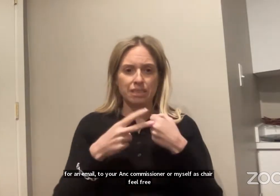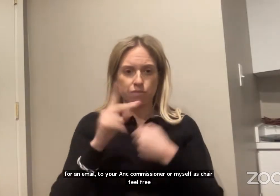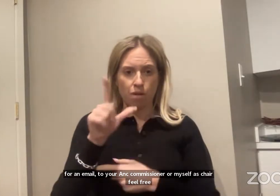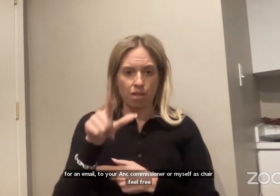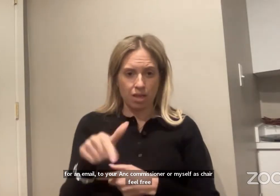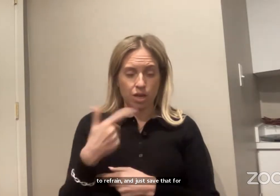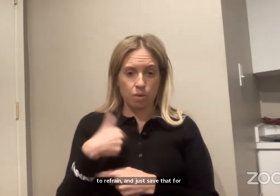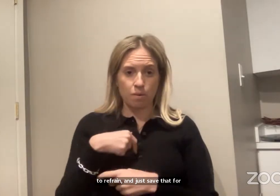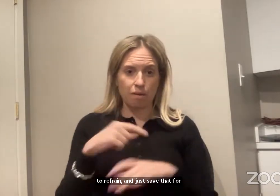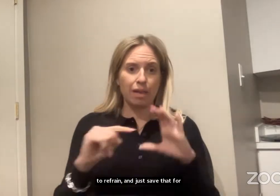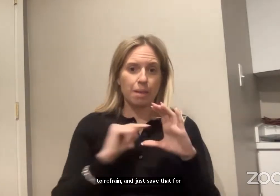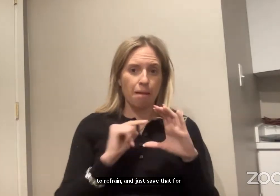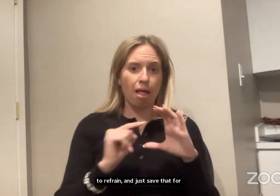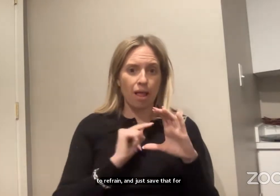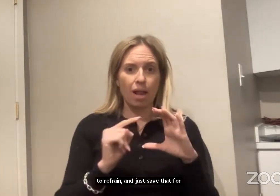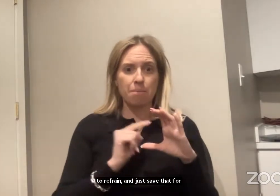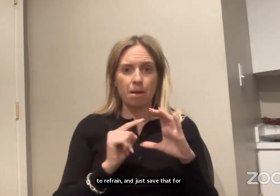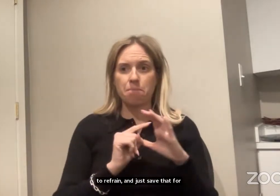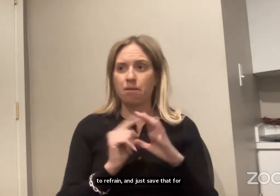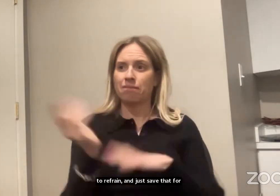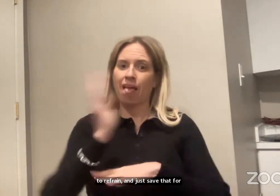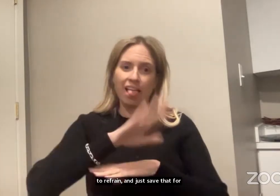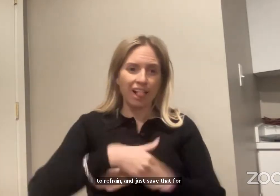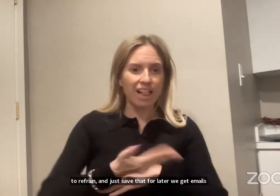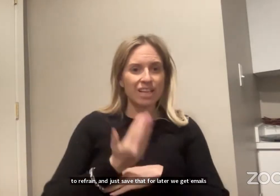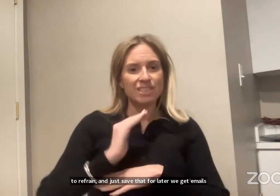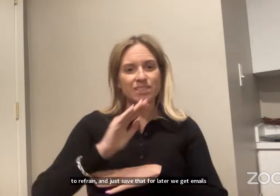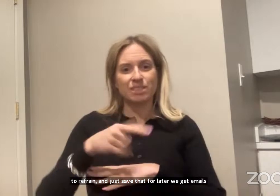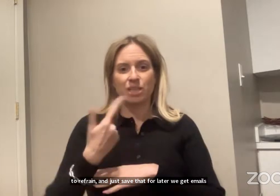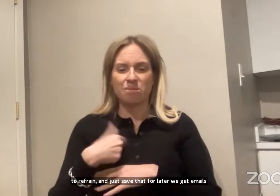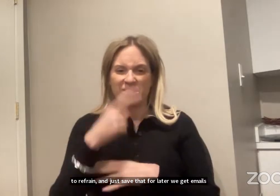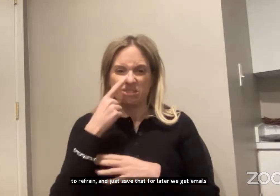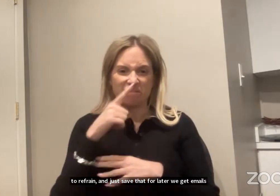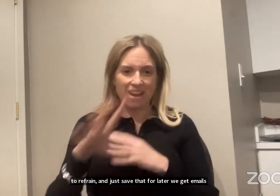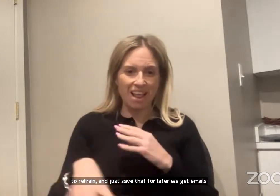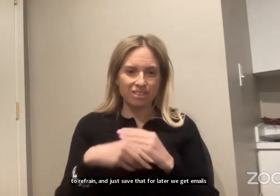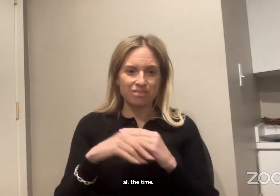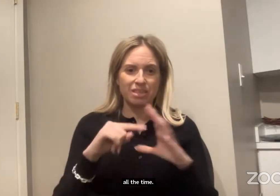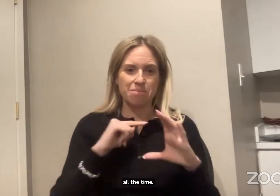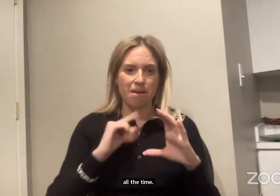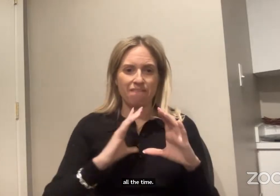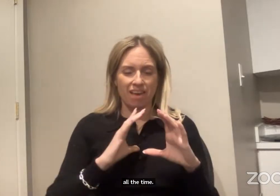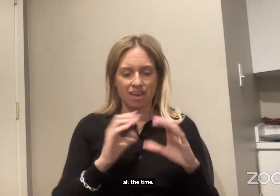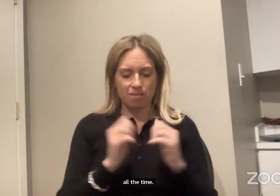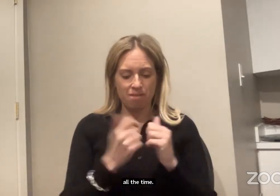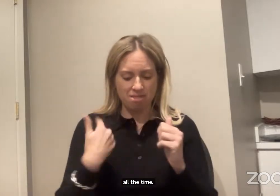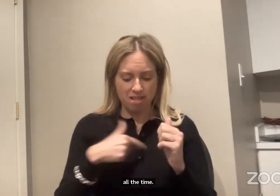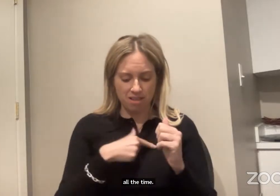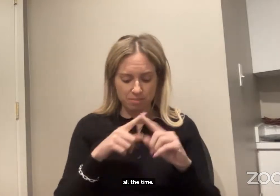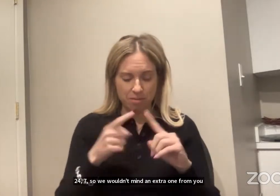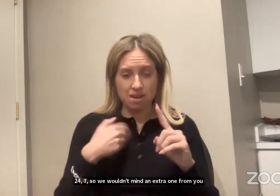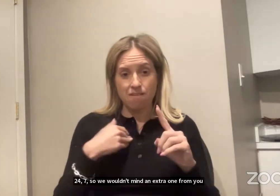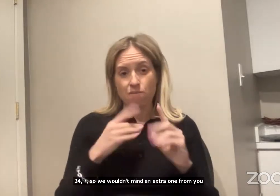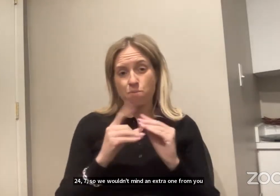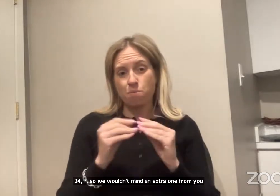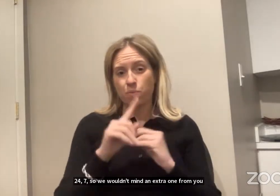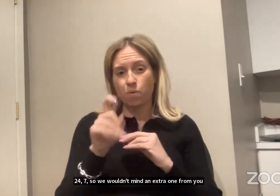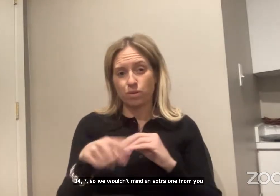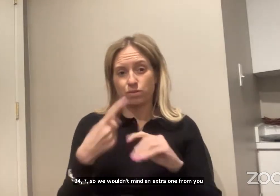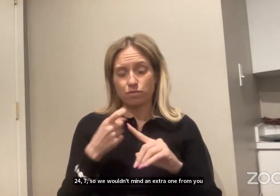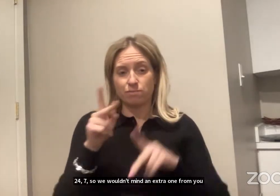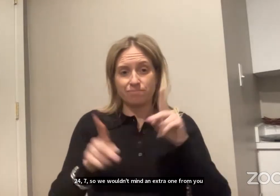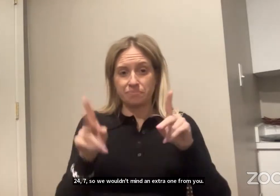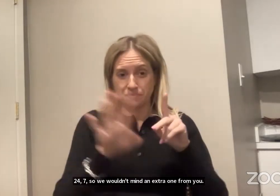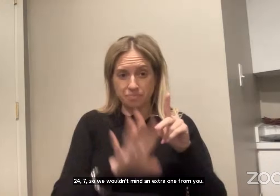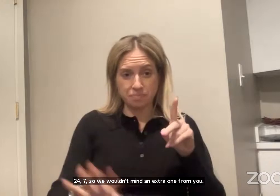get emails all the time, 24/7, so we wouldn't mind an extra one from you. But I do have one here, a question from the